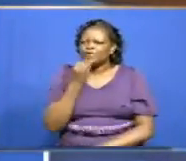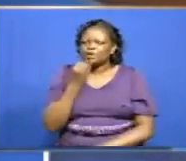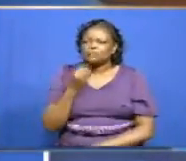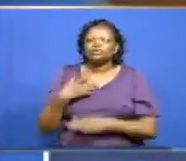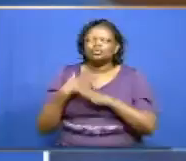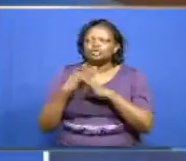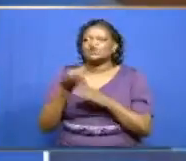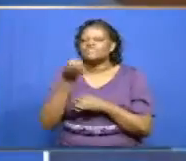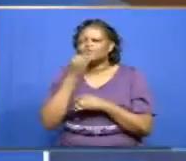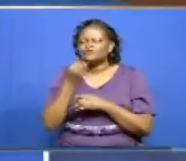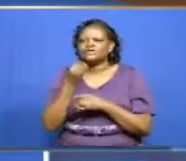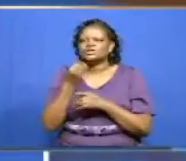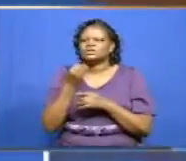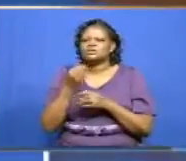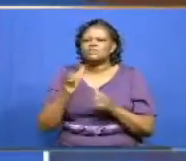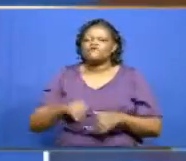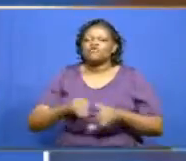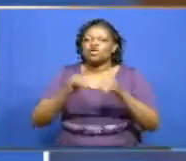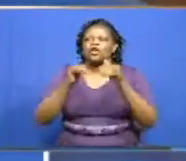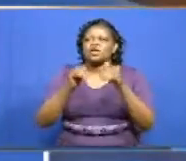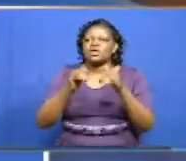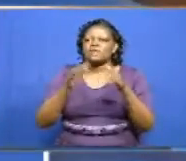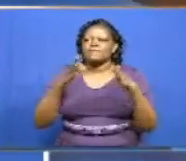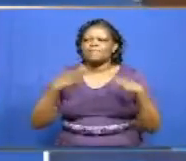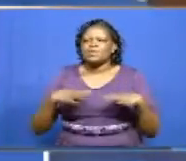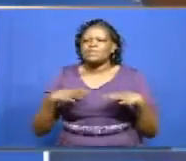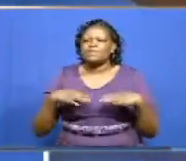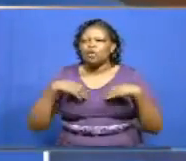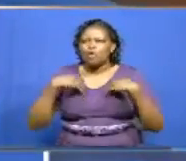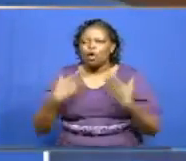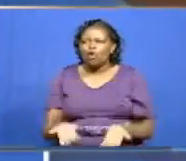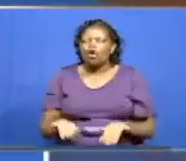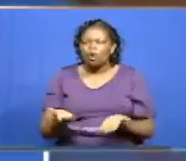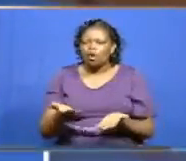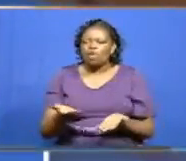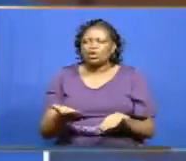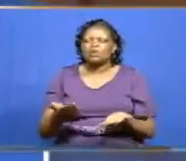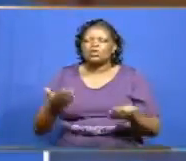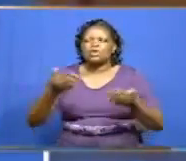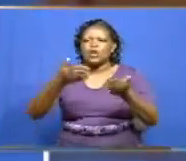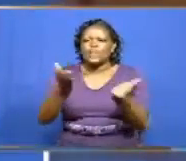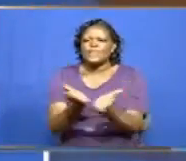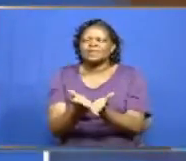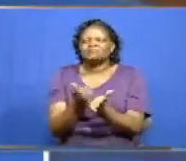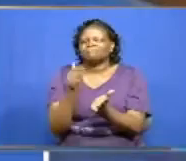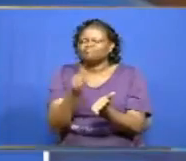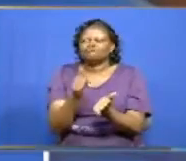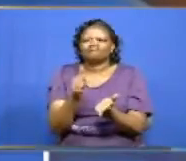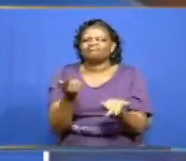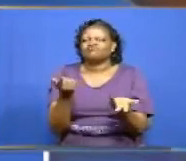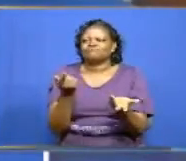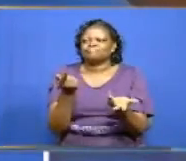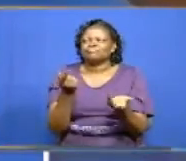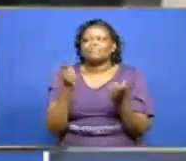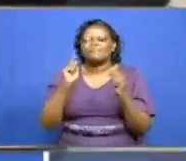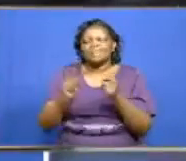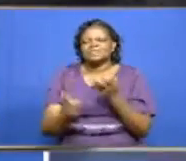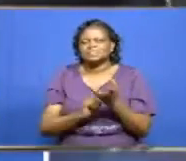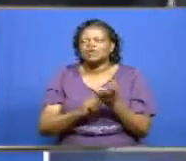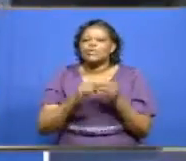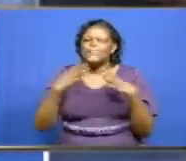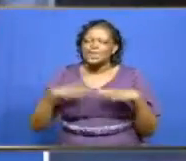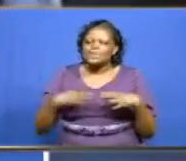share food according to the number of people or the size of the dinner plate? I think we share food according to the number of people.